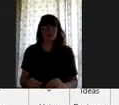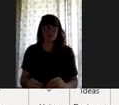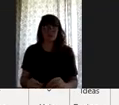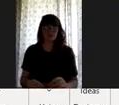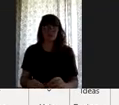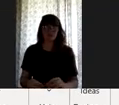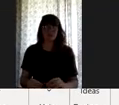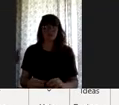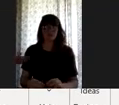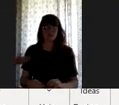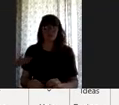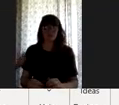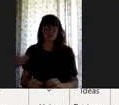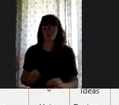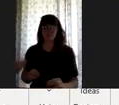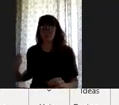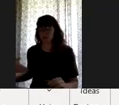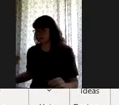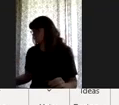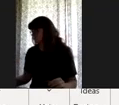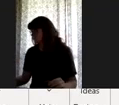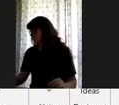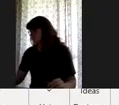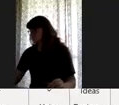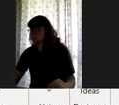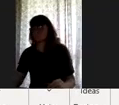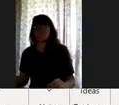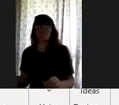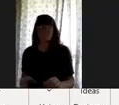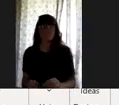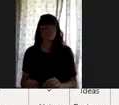the three tenses of salvation. No.